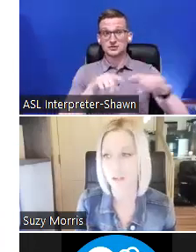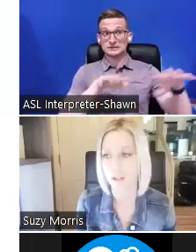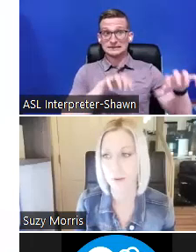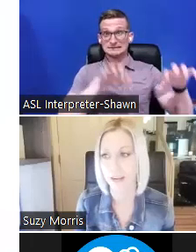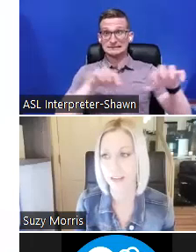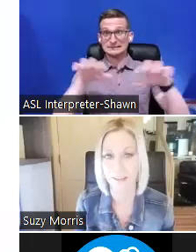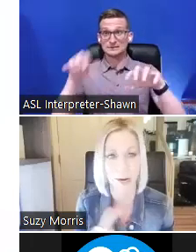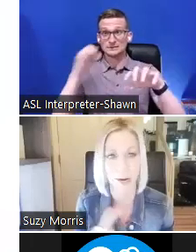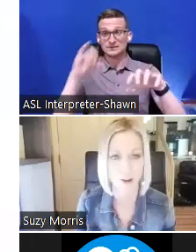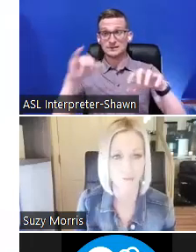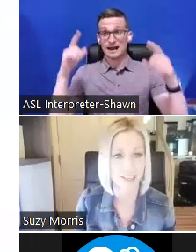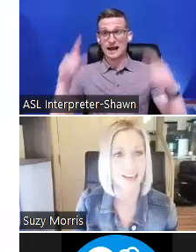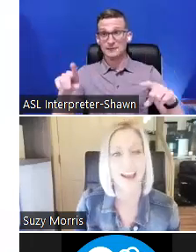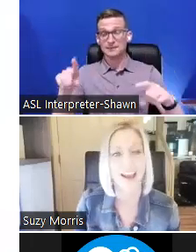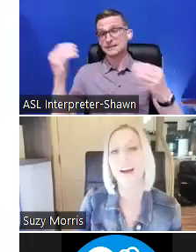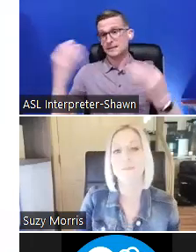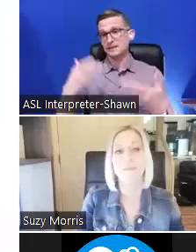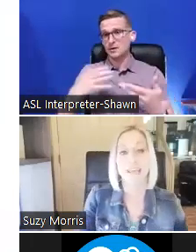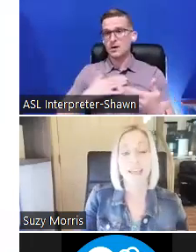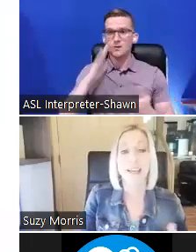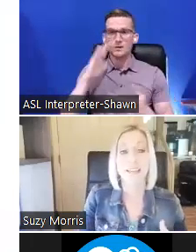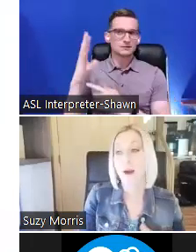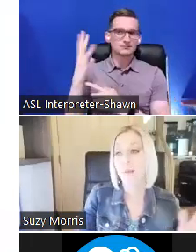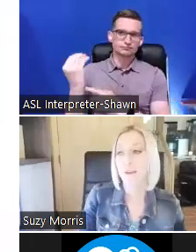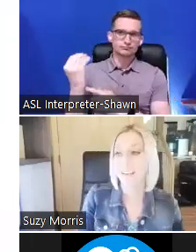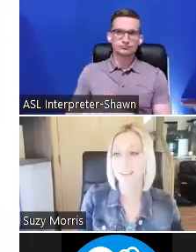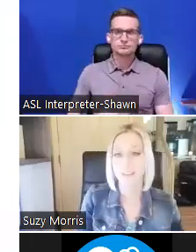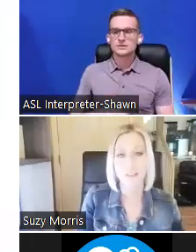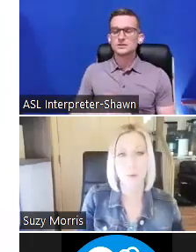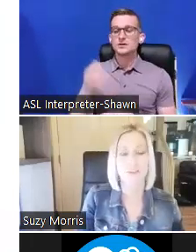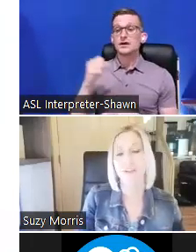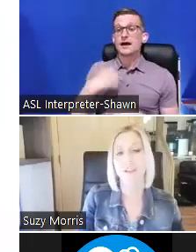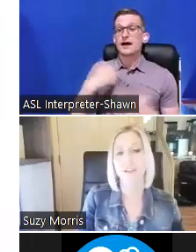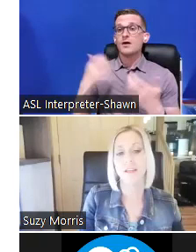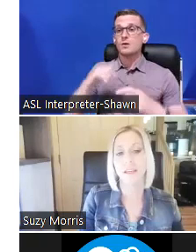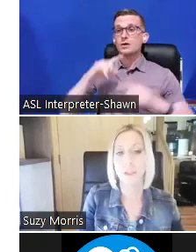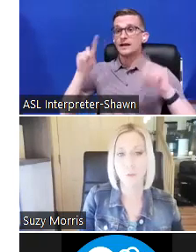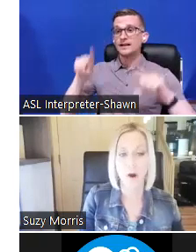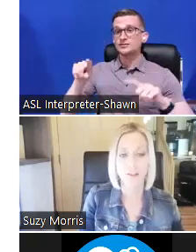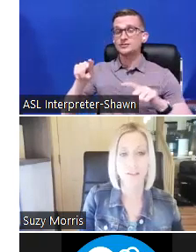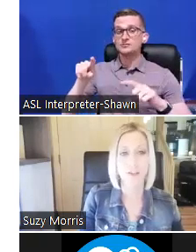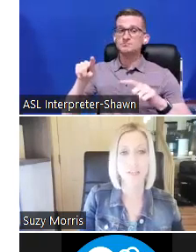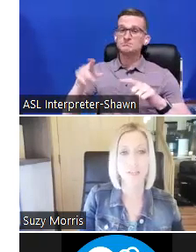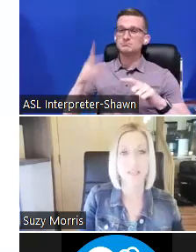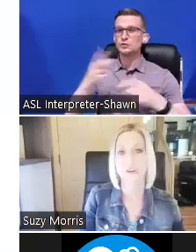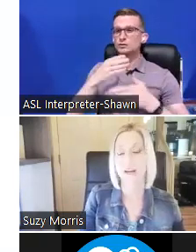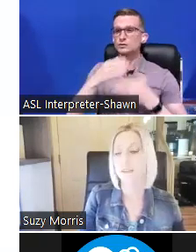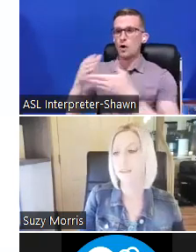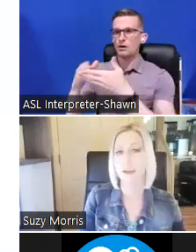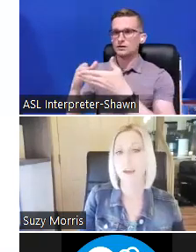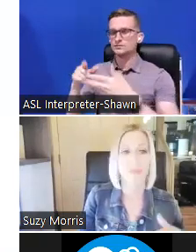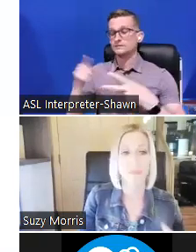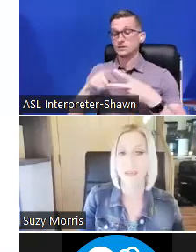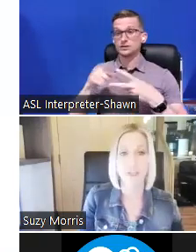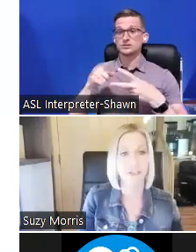know and I'll turn my camera off. Yeah, so I'm going to answer this question in two parts. First, I'll address